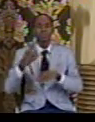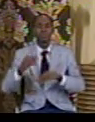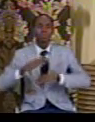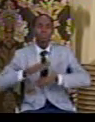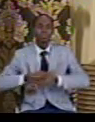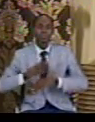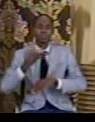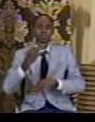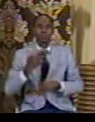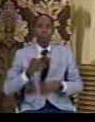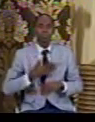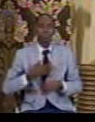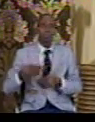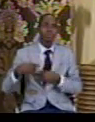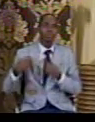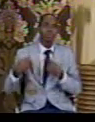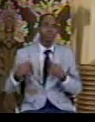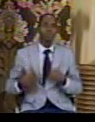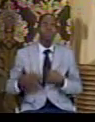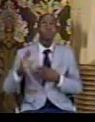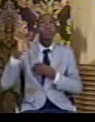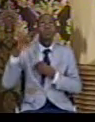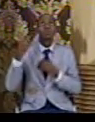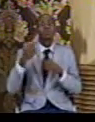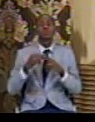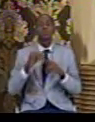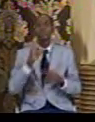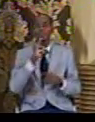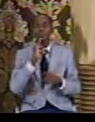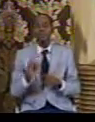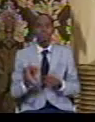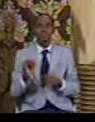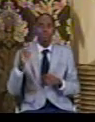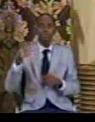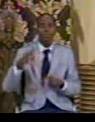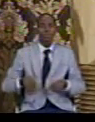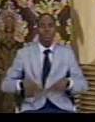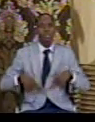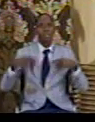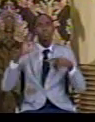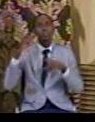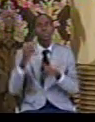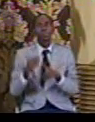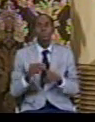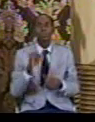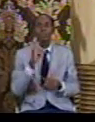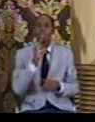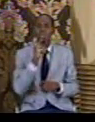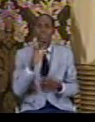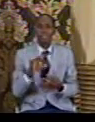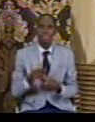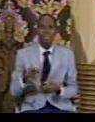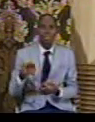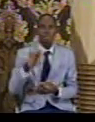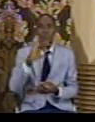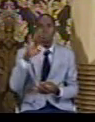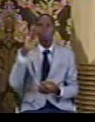on the table of my heart. Thy word, oh, and thy word